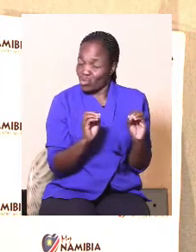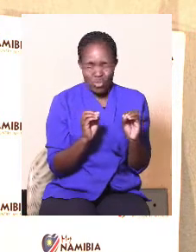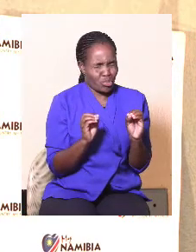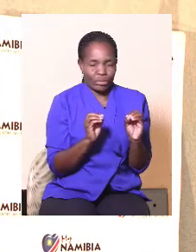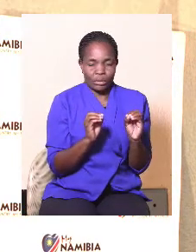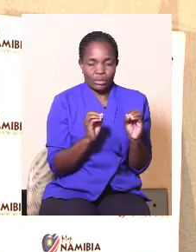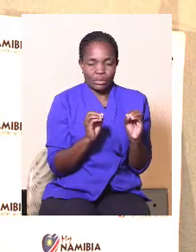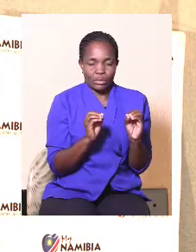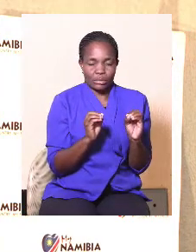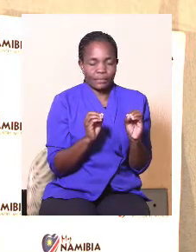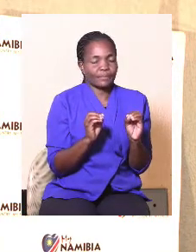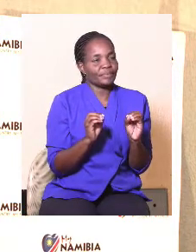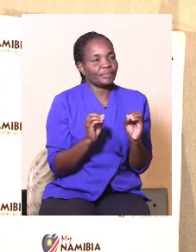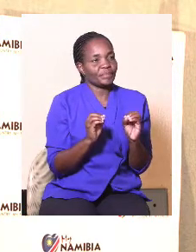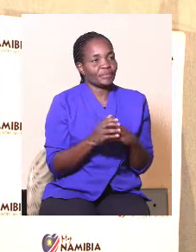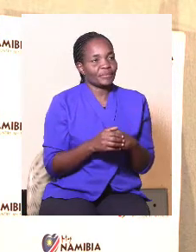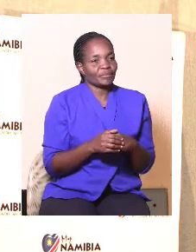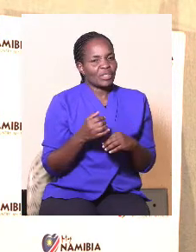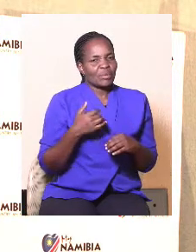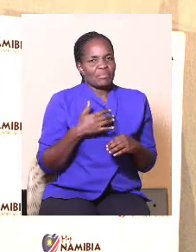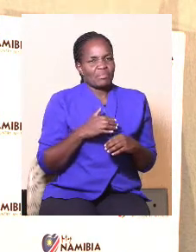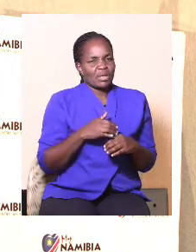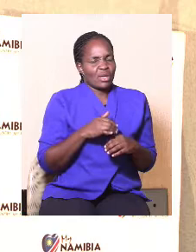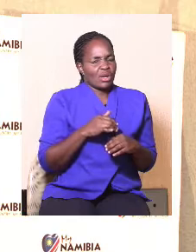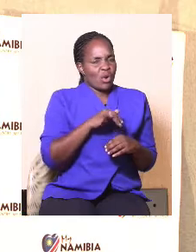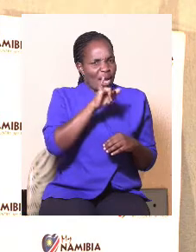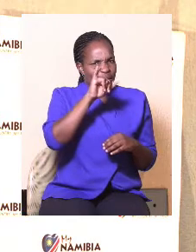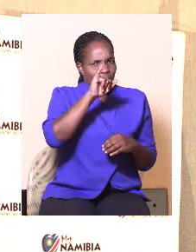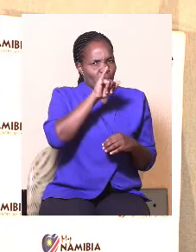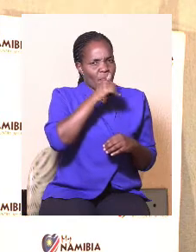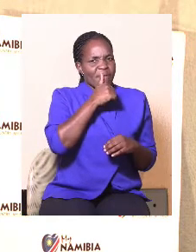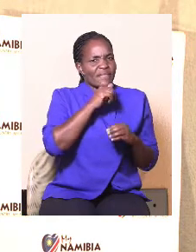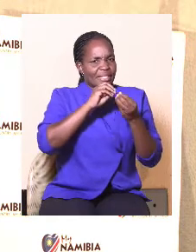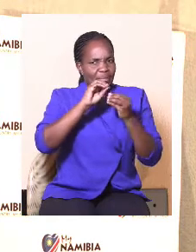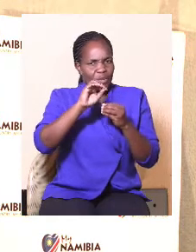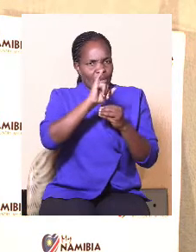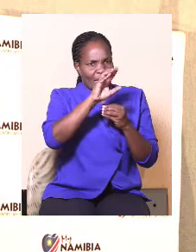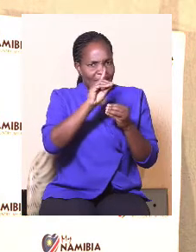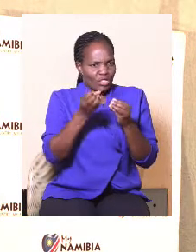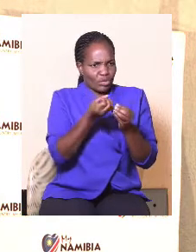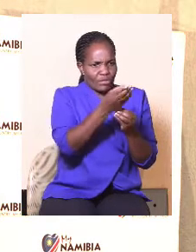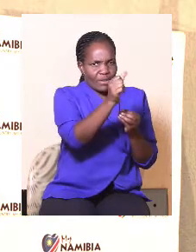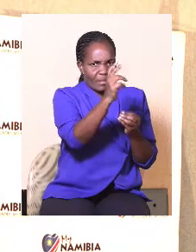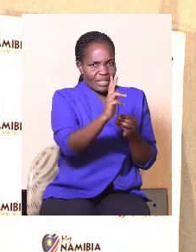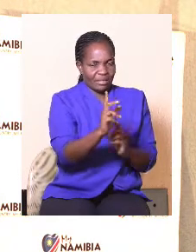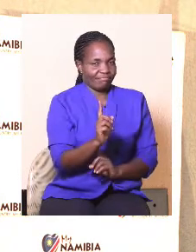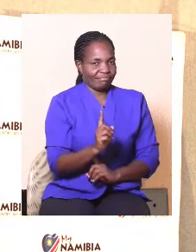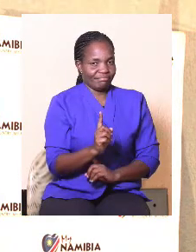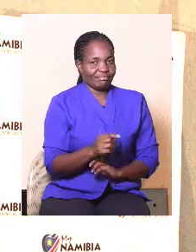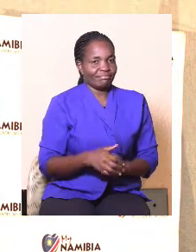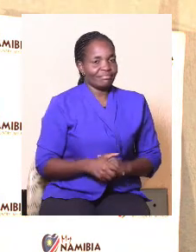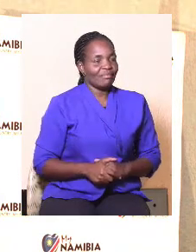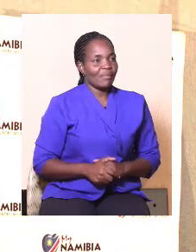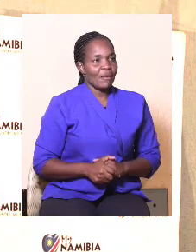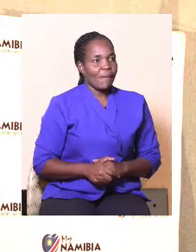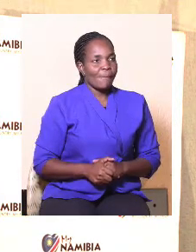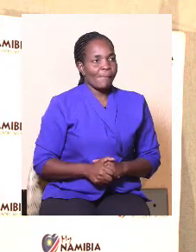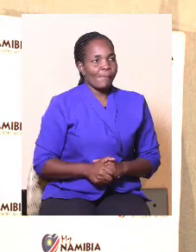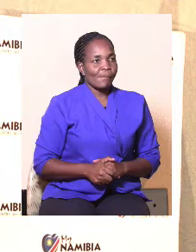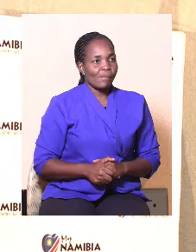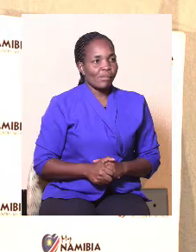trustworthy, because you don't want to give your ID to anybody. It must be a trustworthy somebody. If they